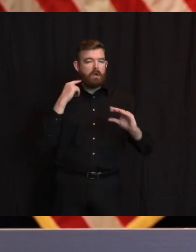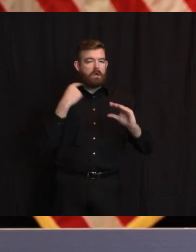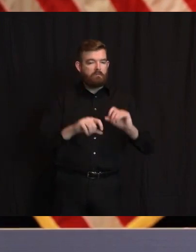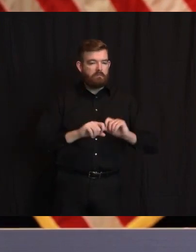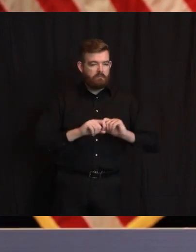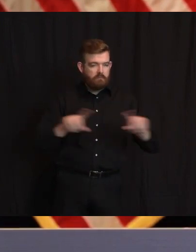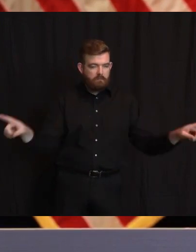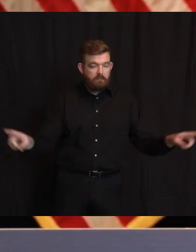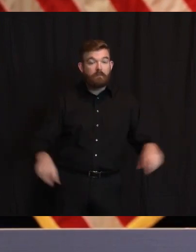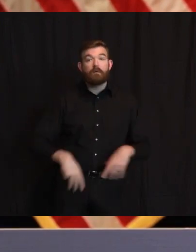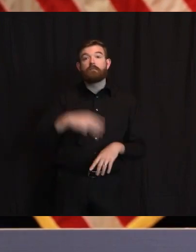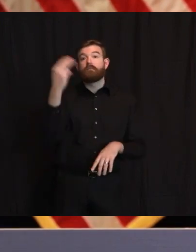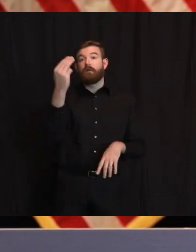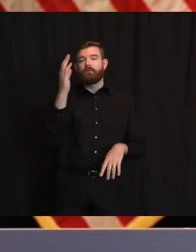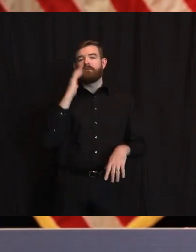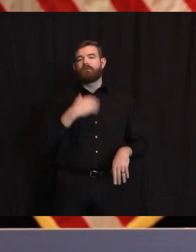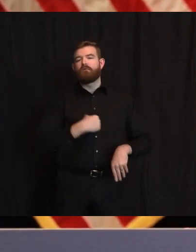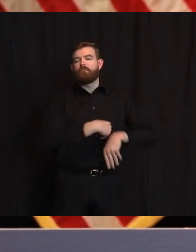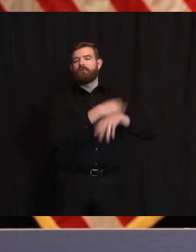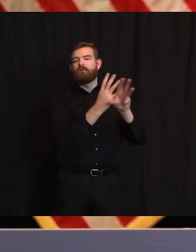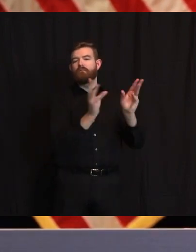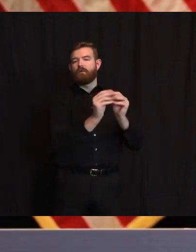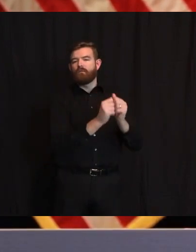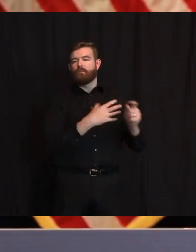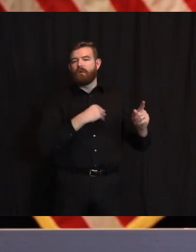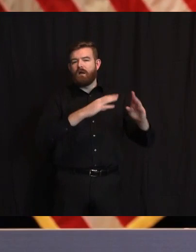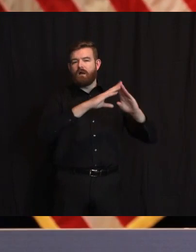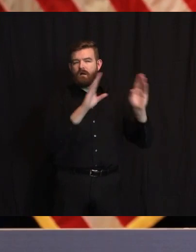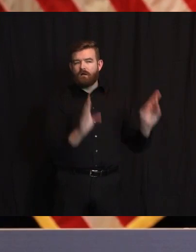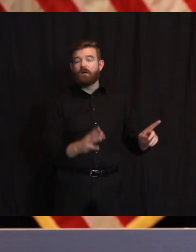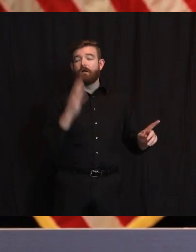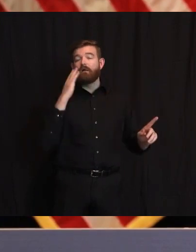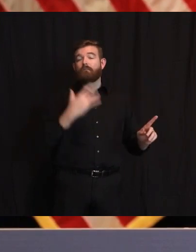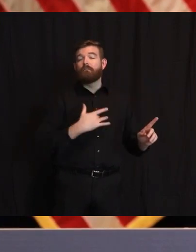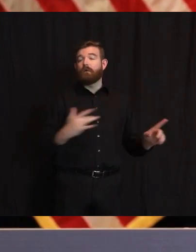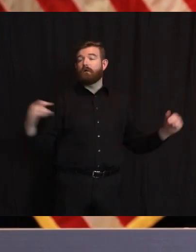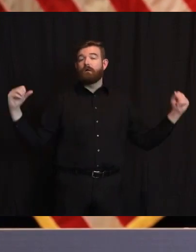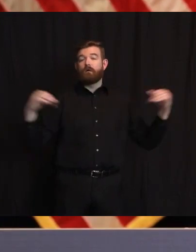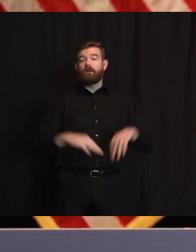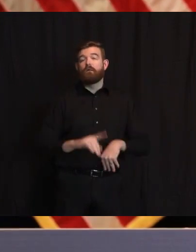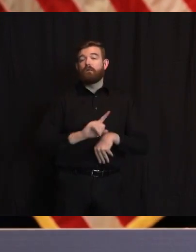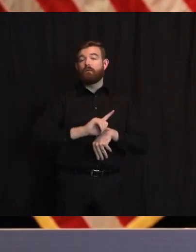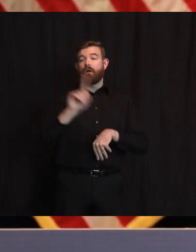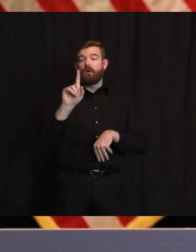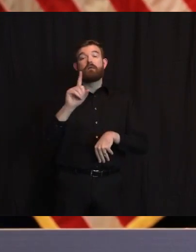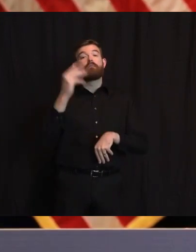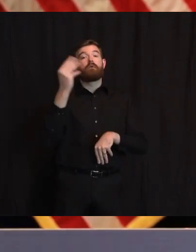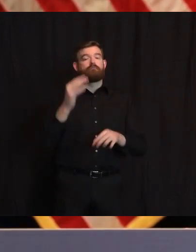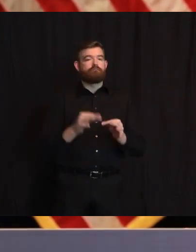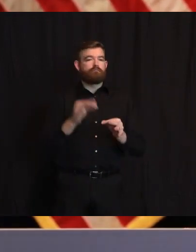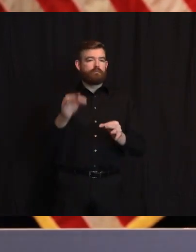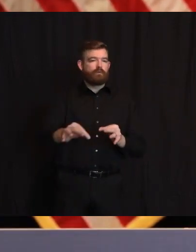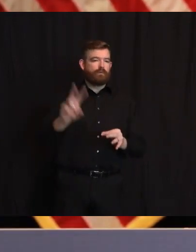House, so we would normally be at 1, we're going to be at 2 p.m. on Monday. Am I correct? So 2 p.m. on